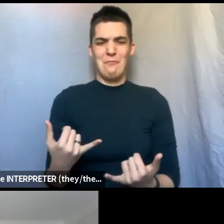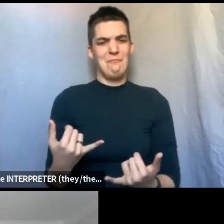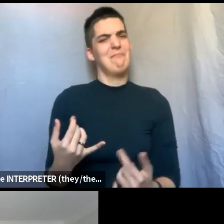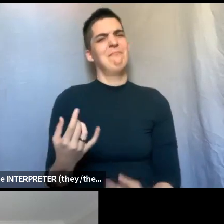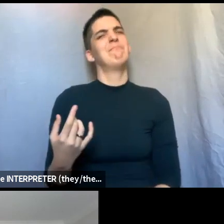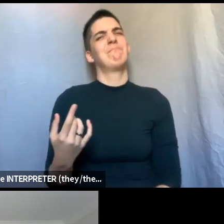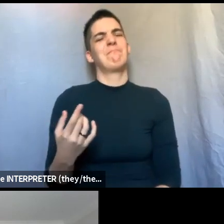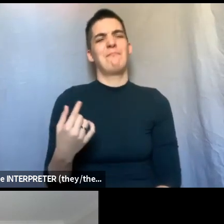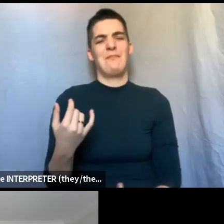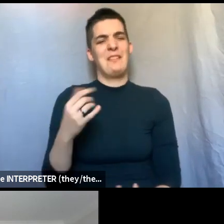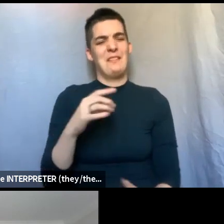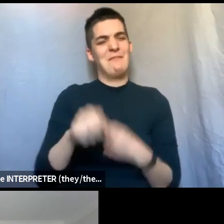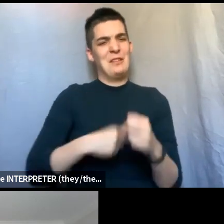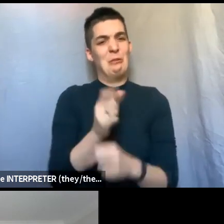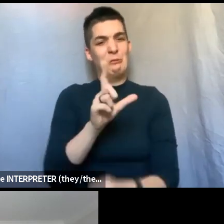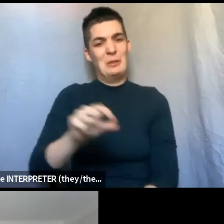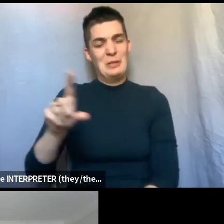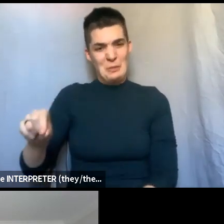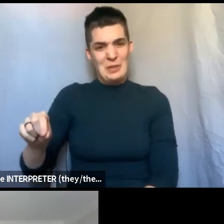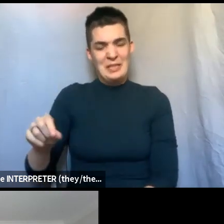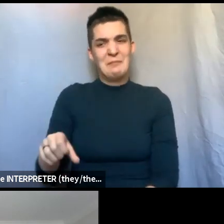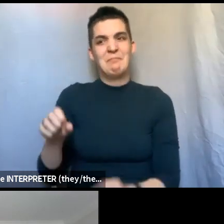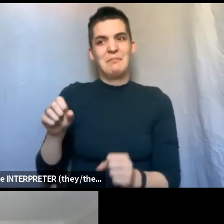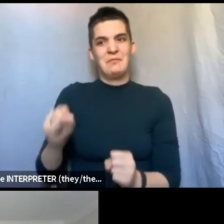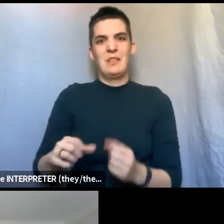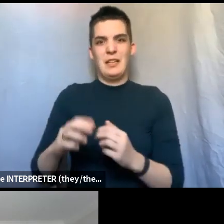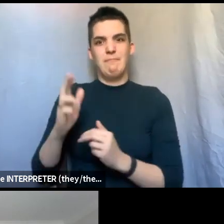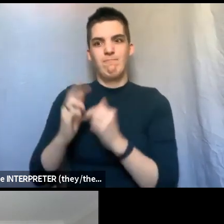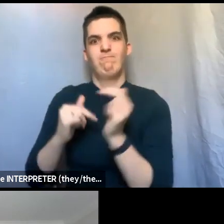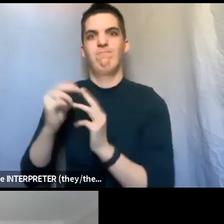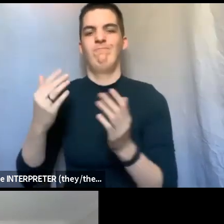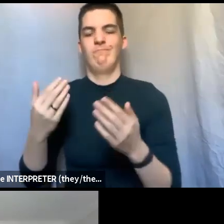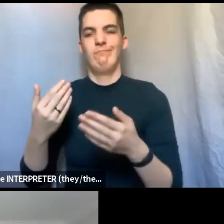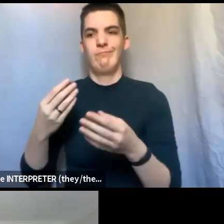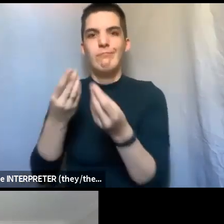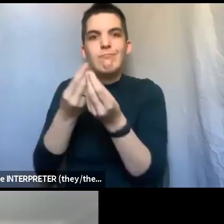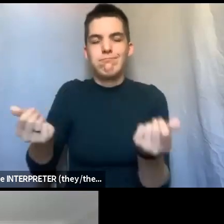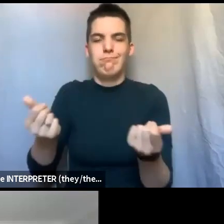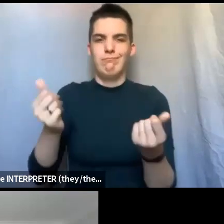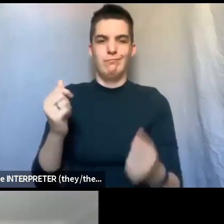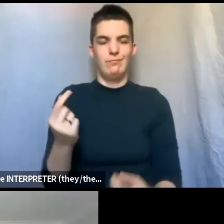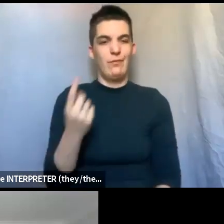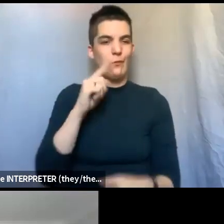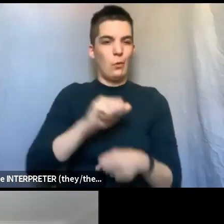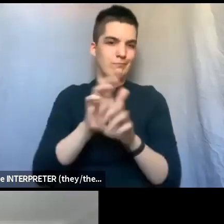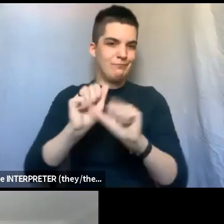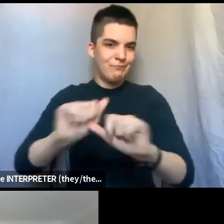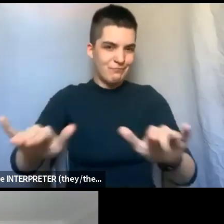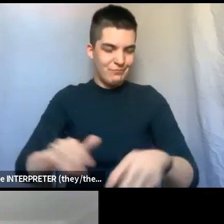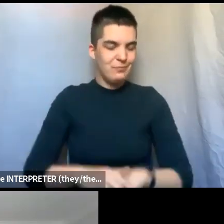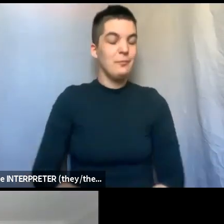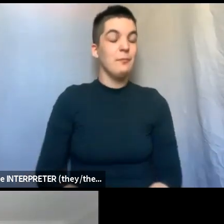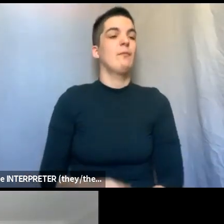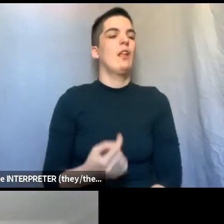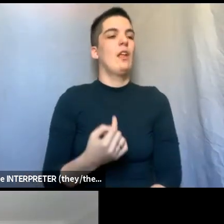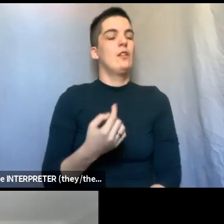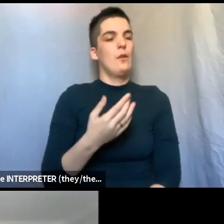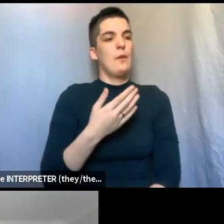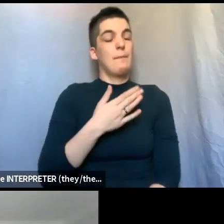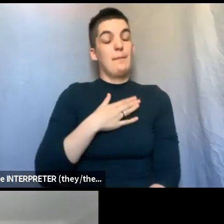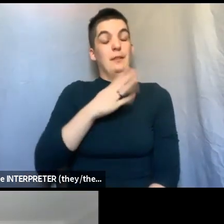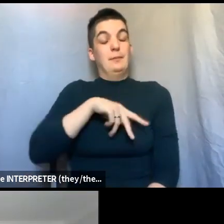Next thought. So, to our convening this morning, my personal advice